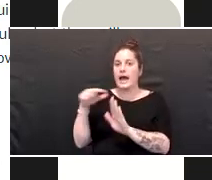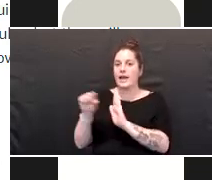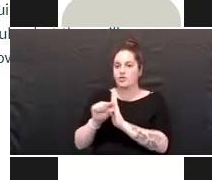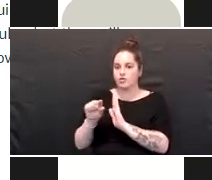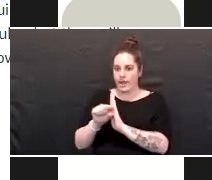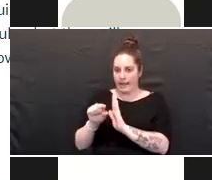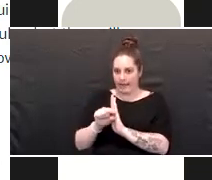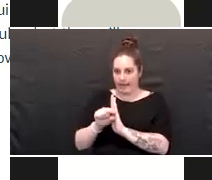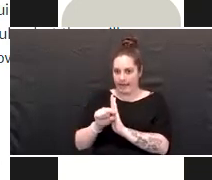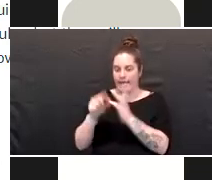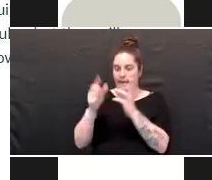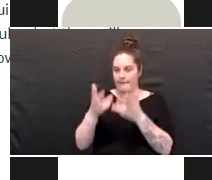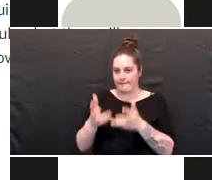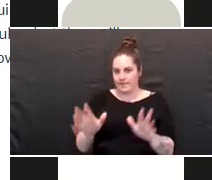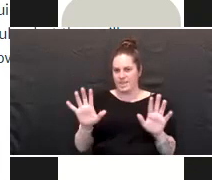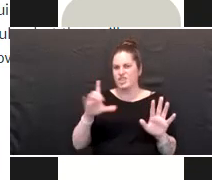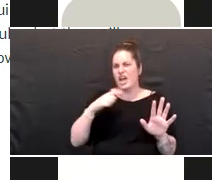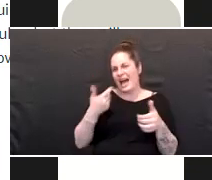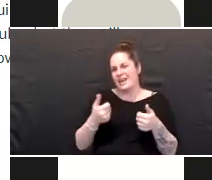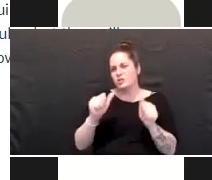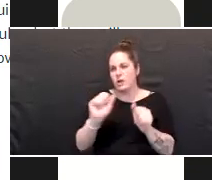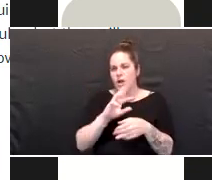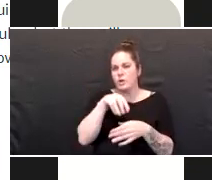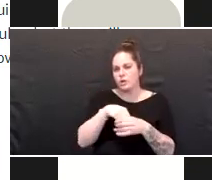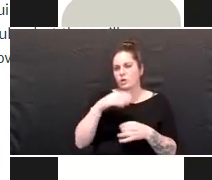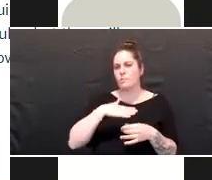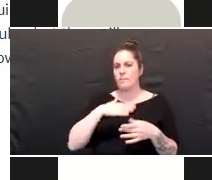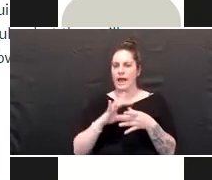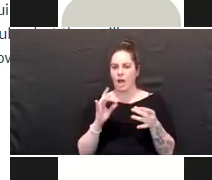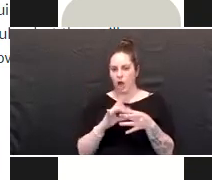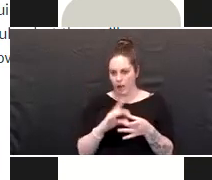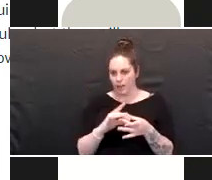exams. I try to include comments to let